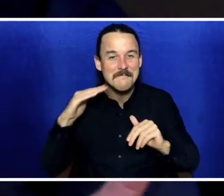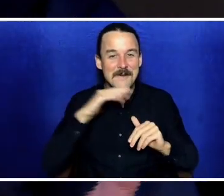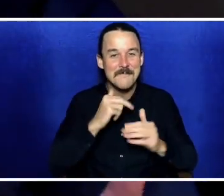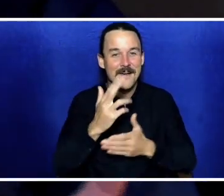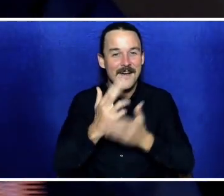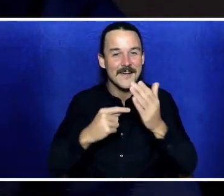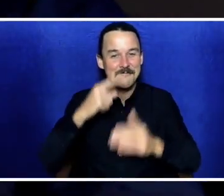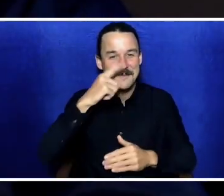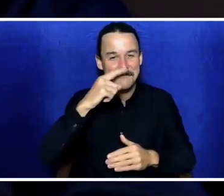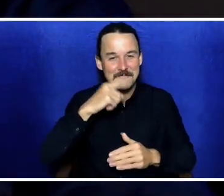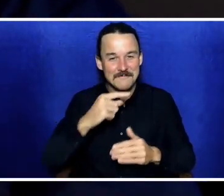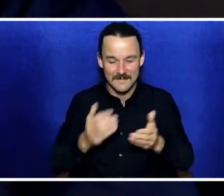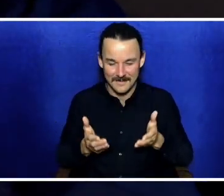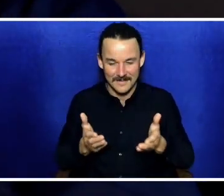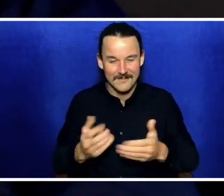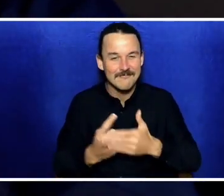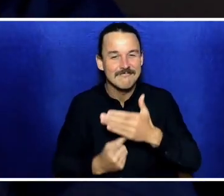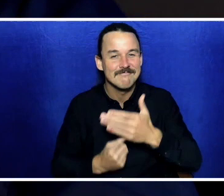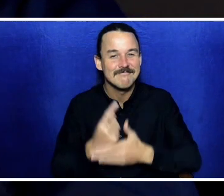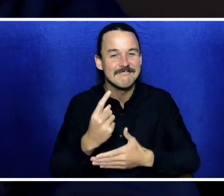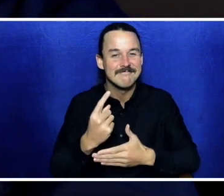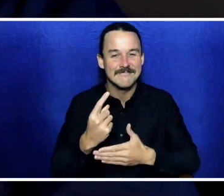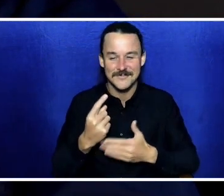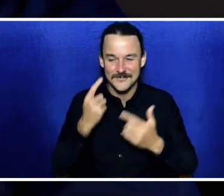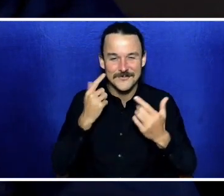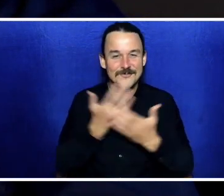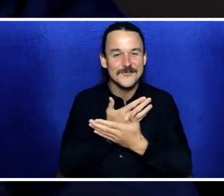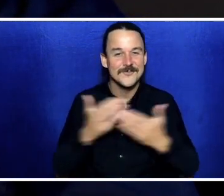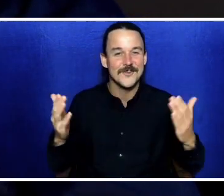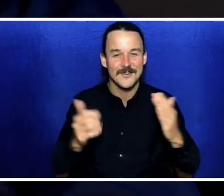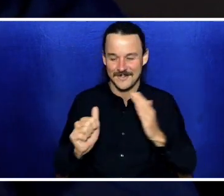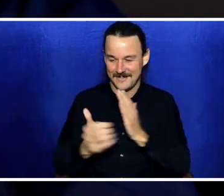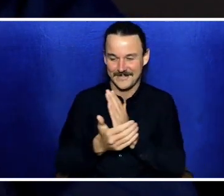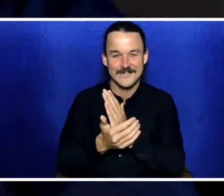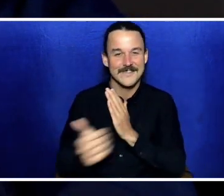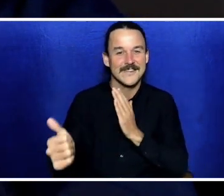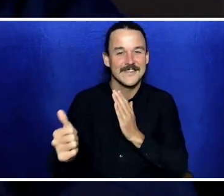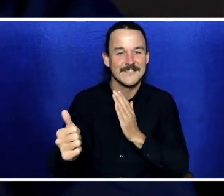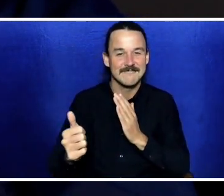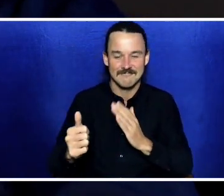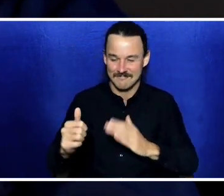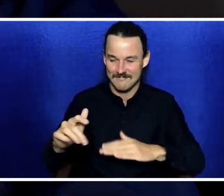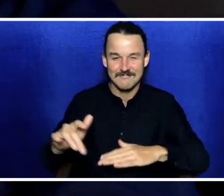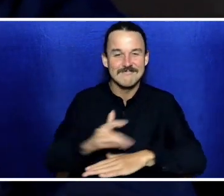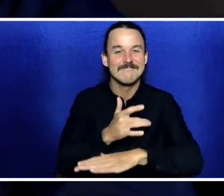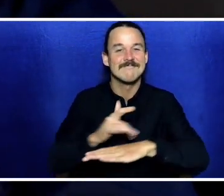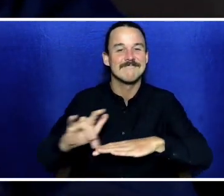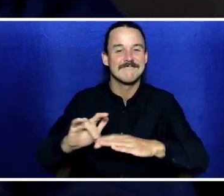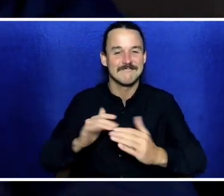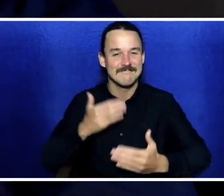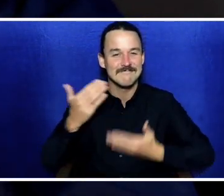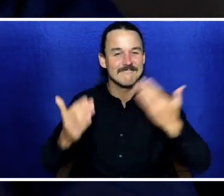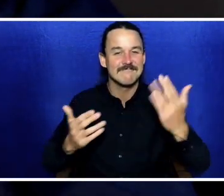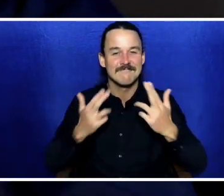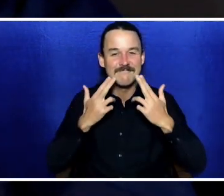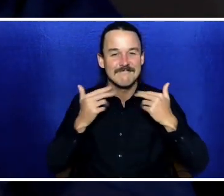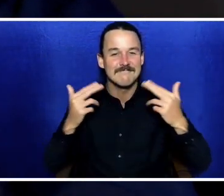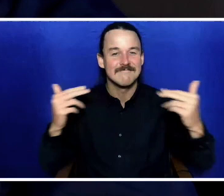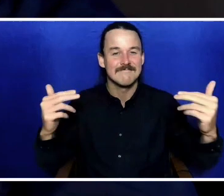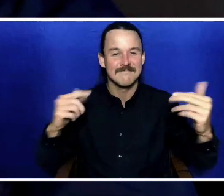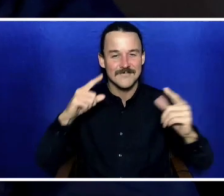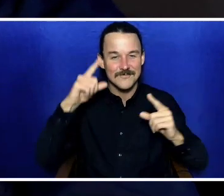as importantly, as creators. It's about nurturing the art form through a period of great